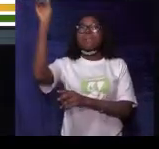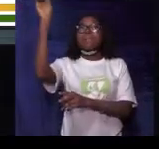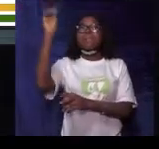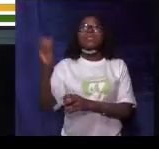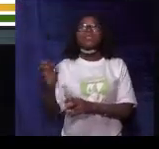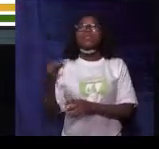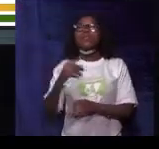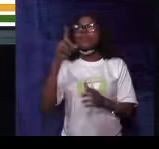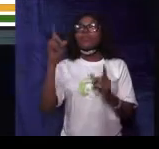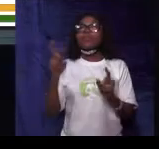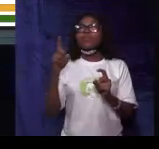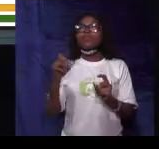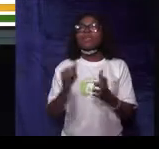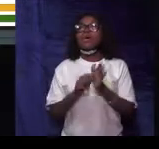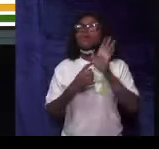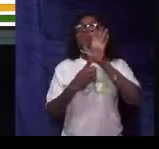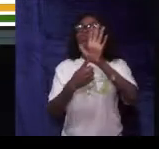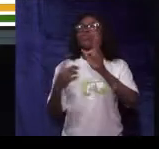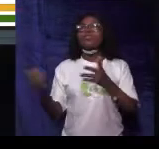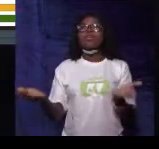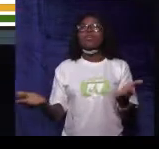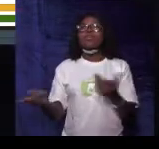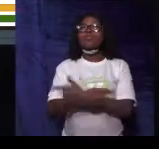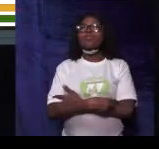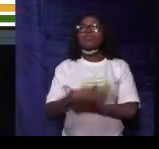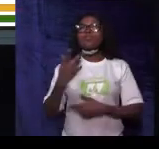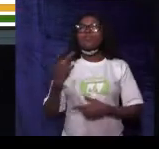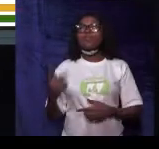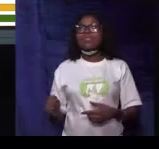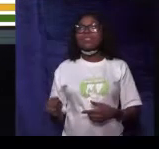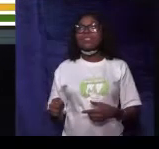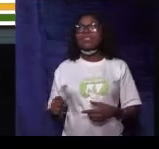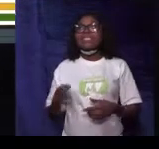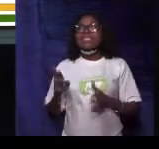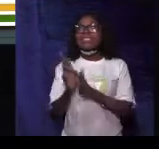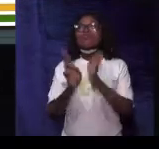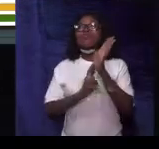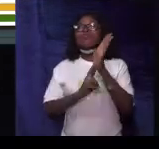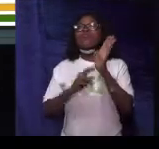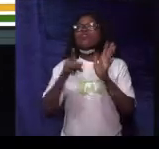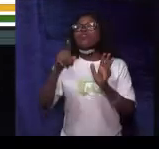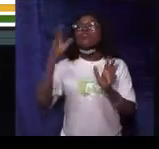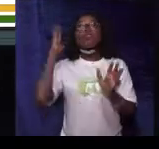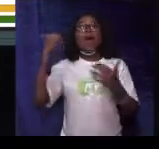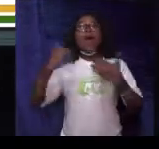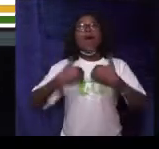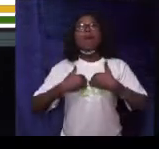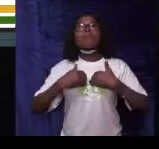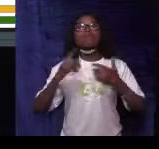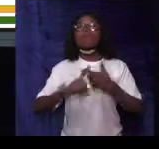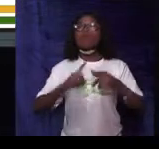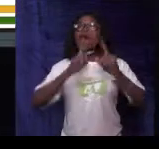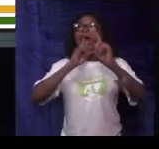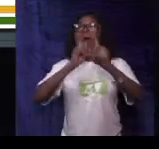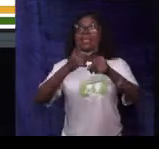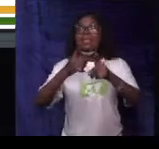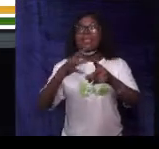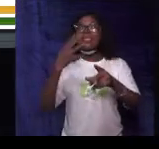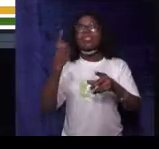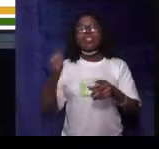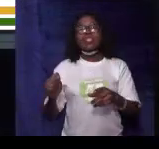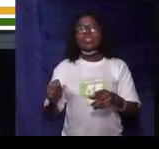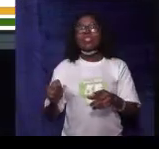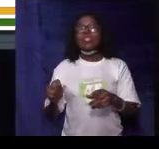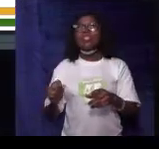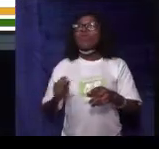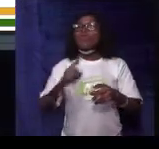the questions that will be displayed today. The rule is you have to answer the